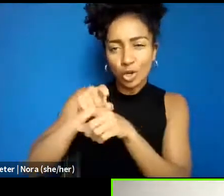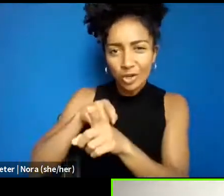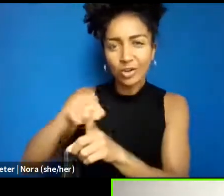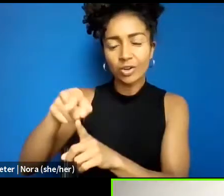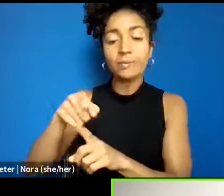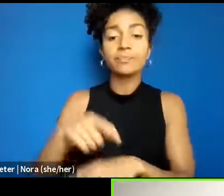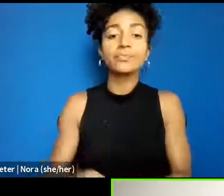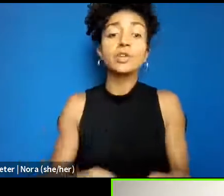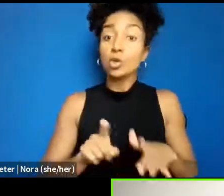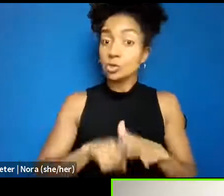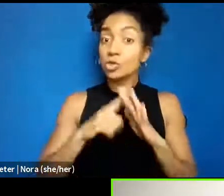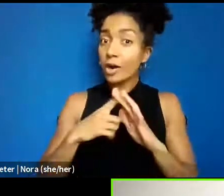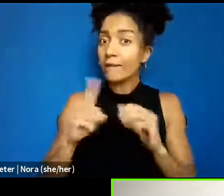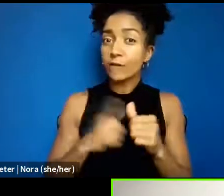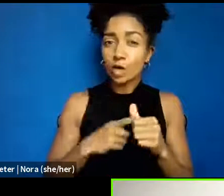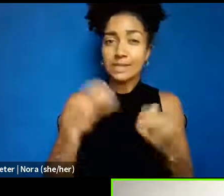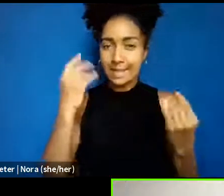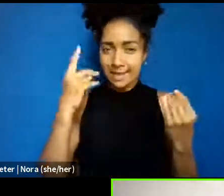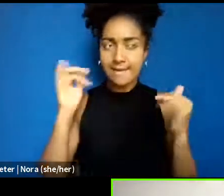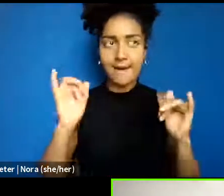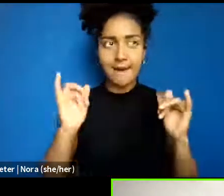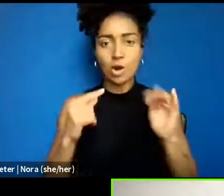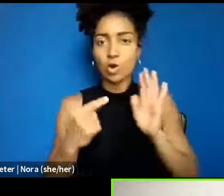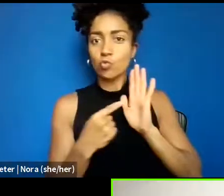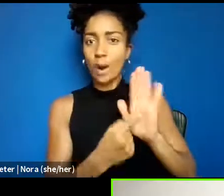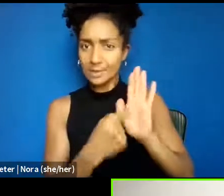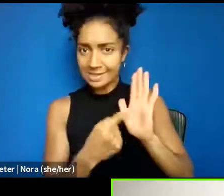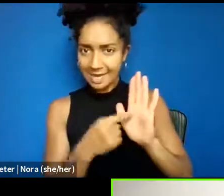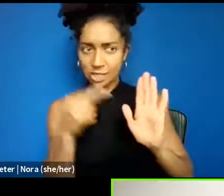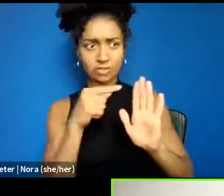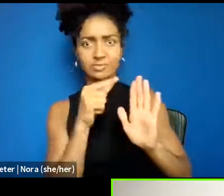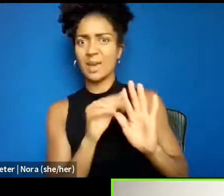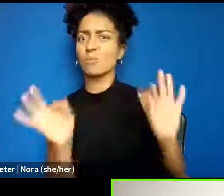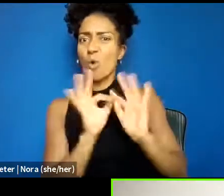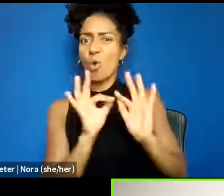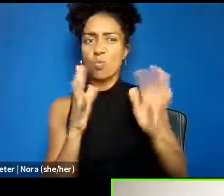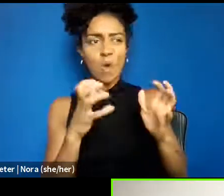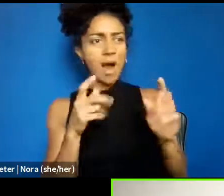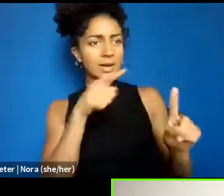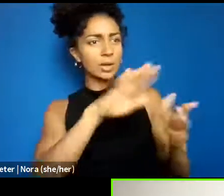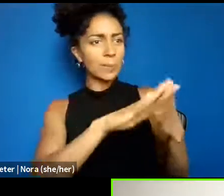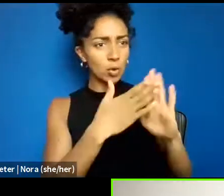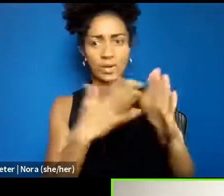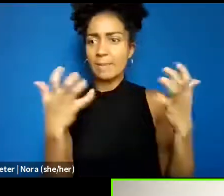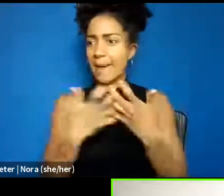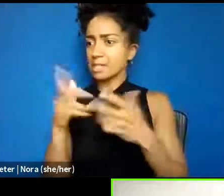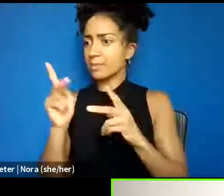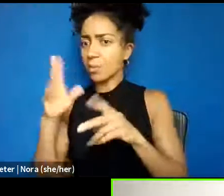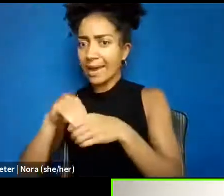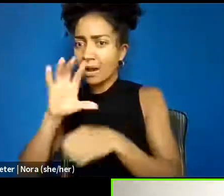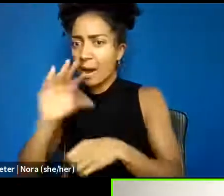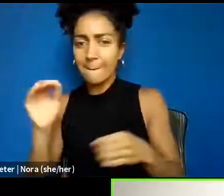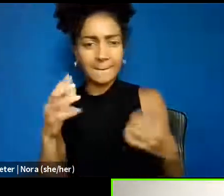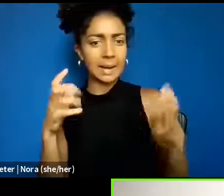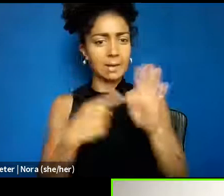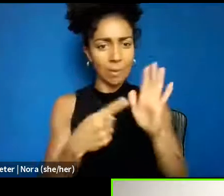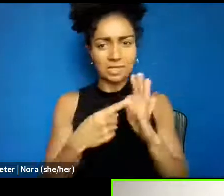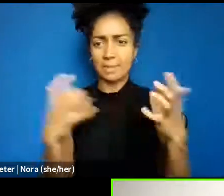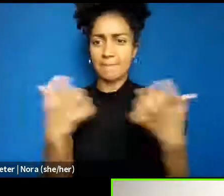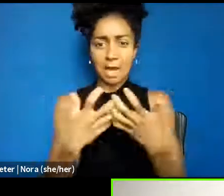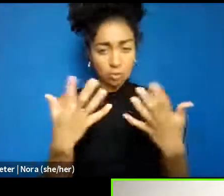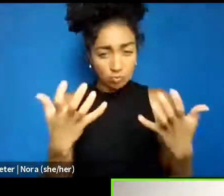representation, but you cannot do one without the other. You have to be thinking about when people are in